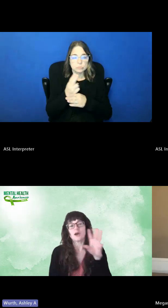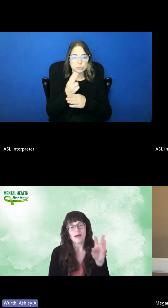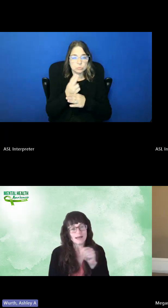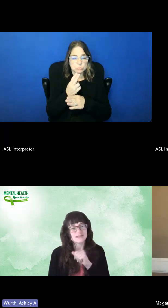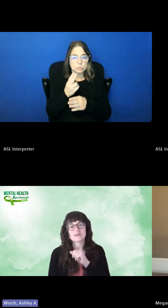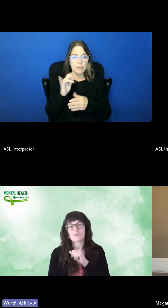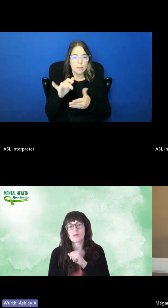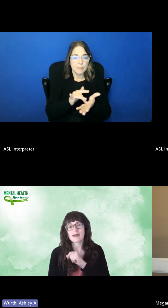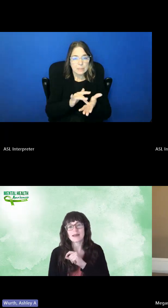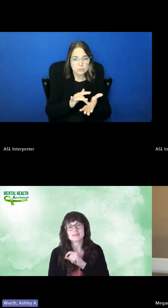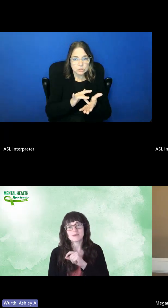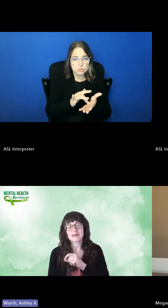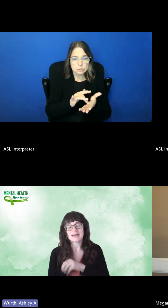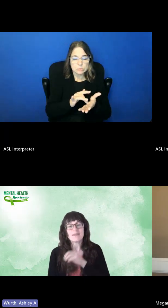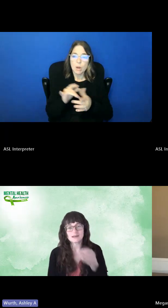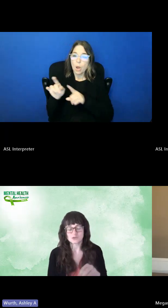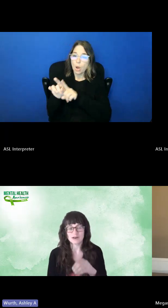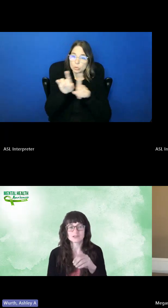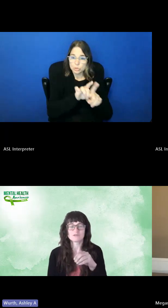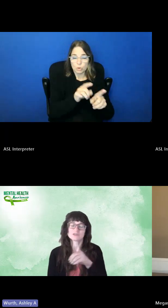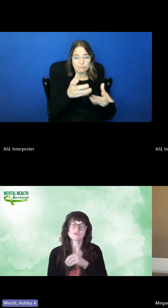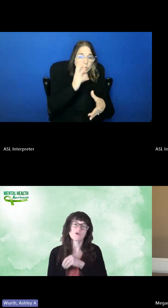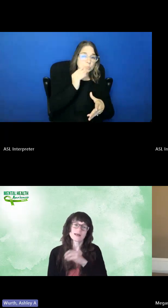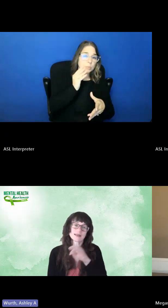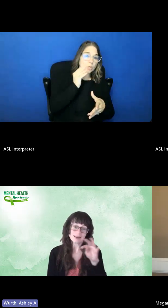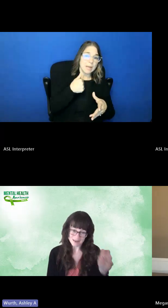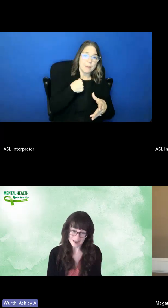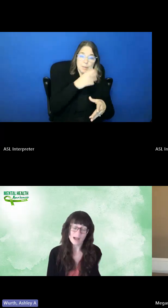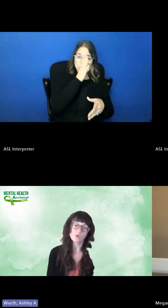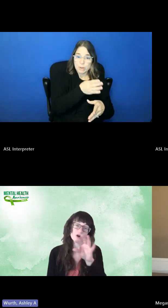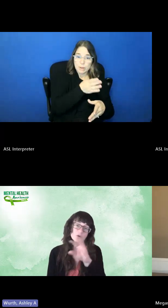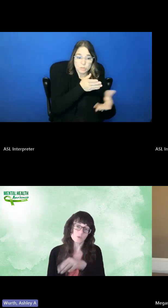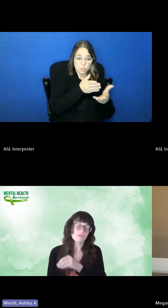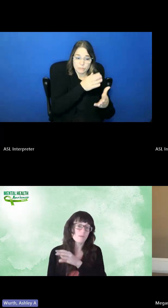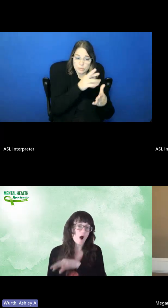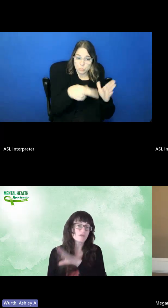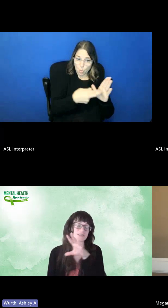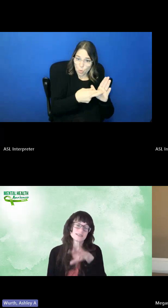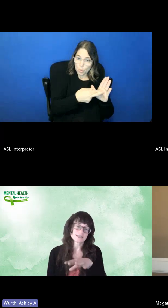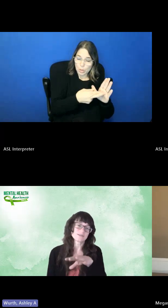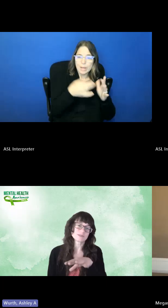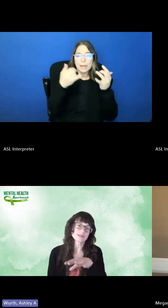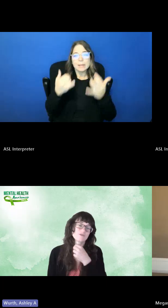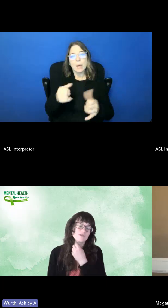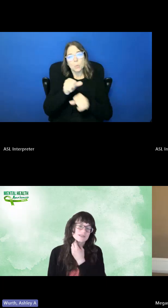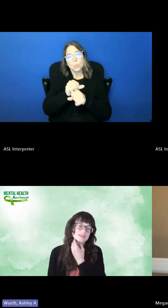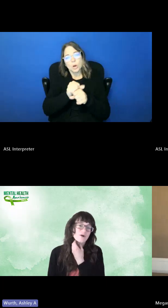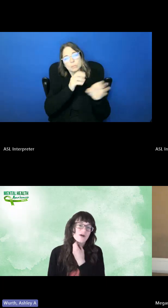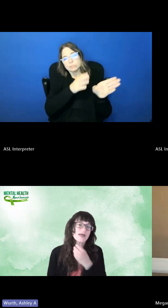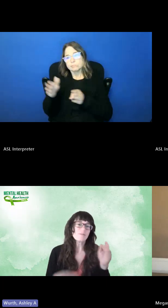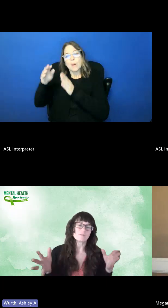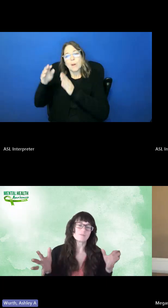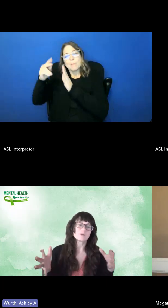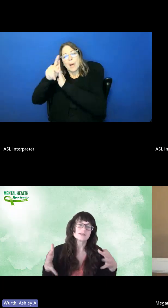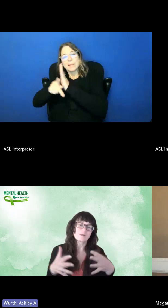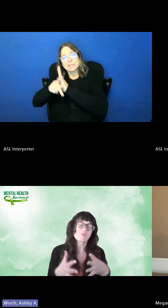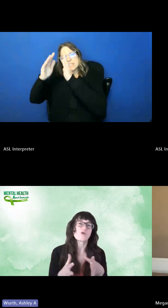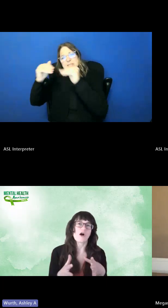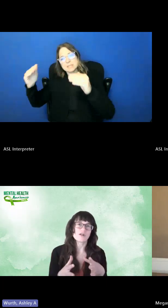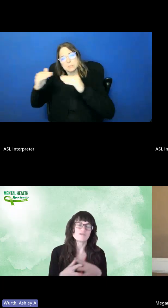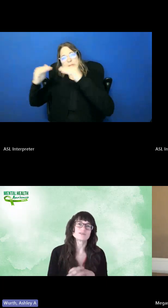well as hats of someone that has been in that direct service role and now work on more of a policy systems level. And